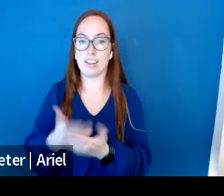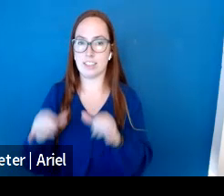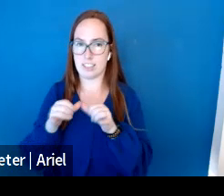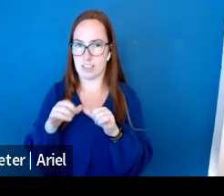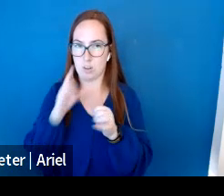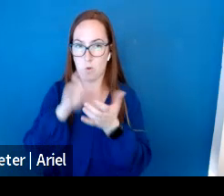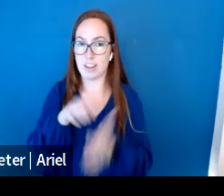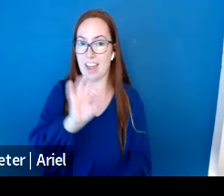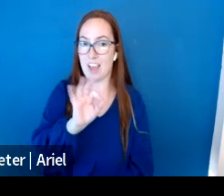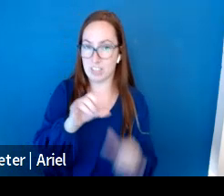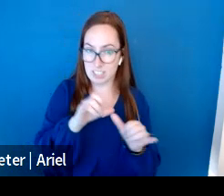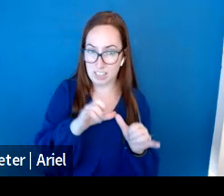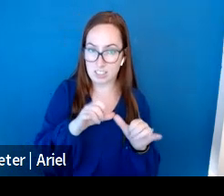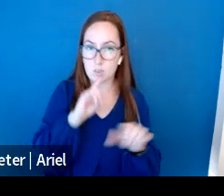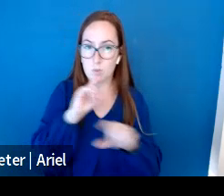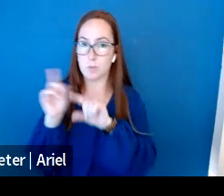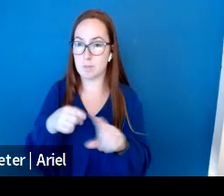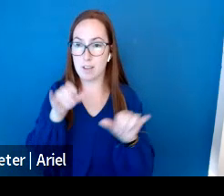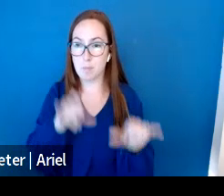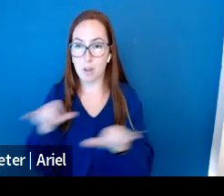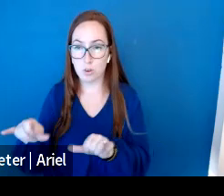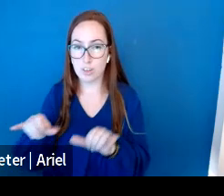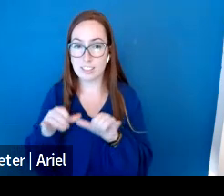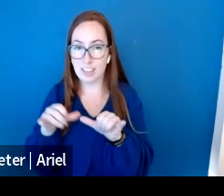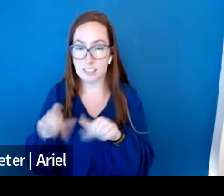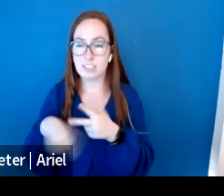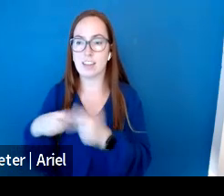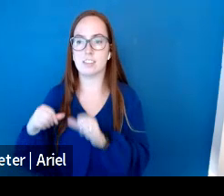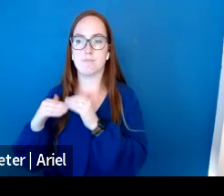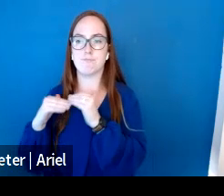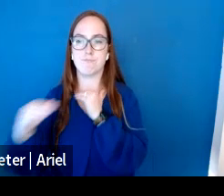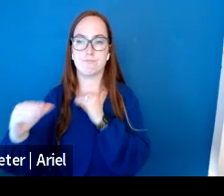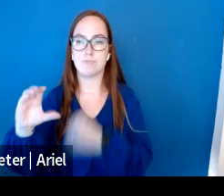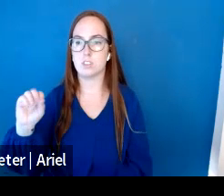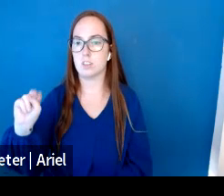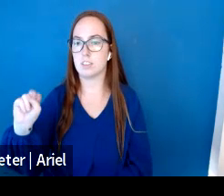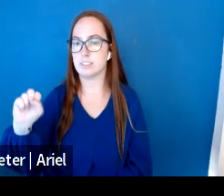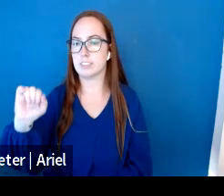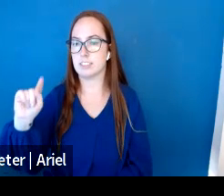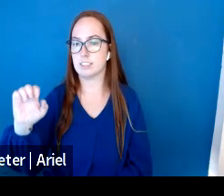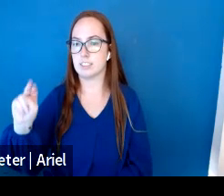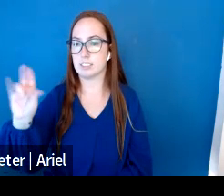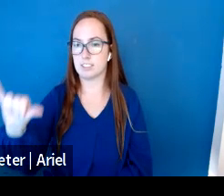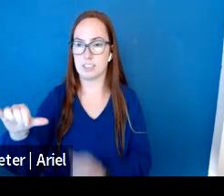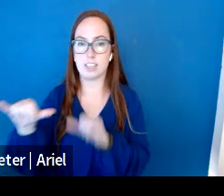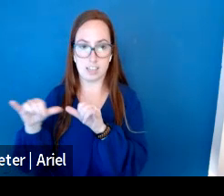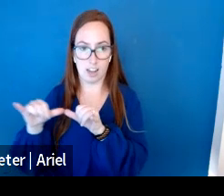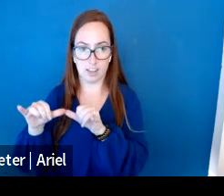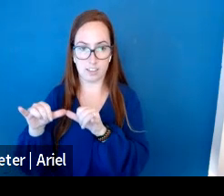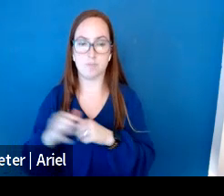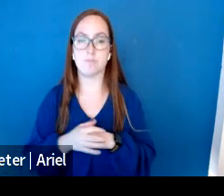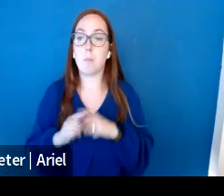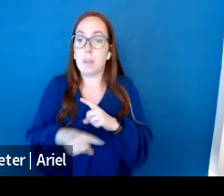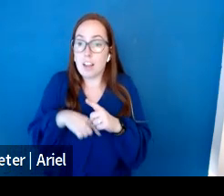a response pattern index, as well as a consistency index. In addition, it